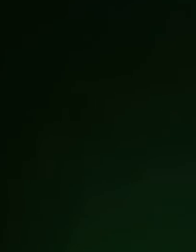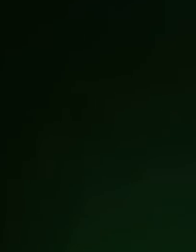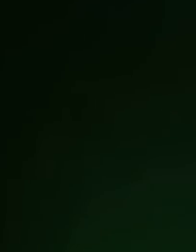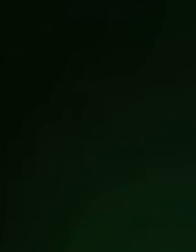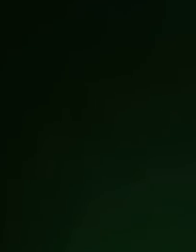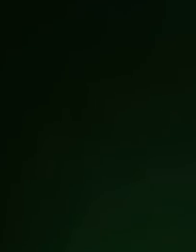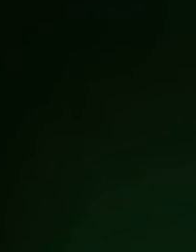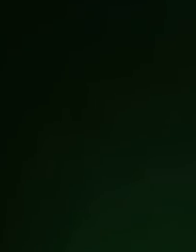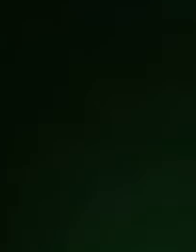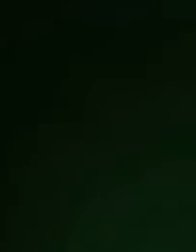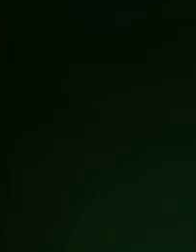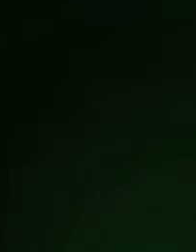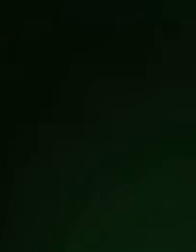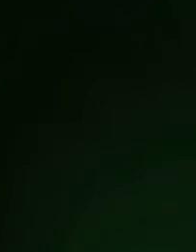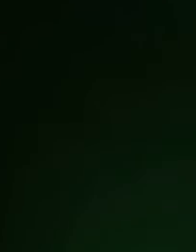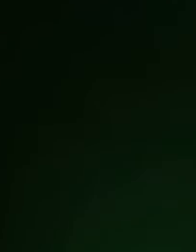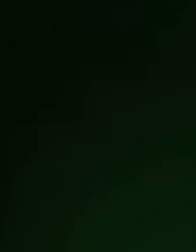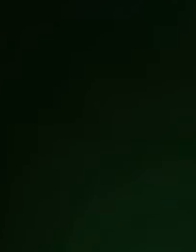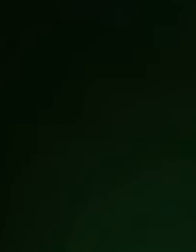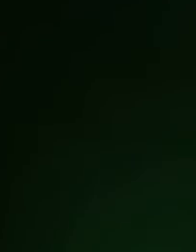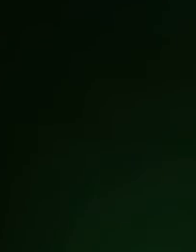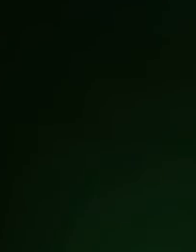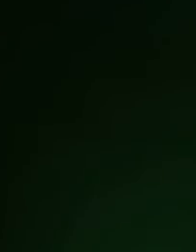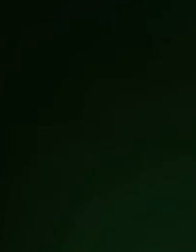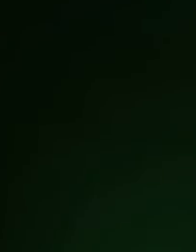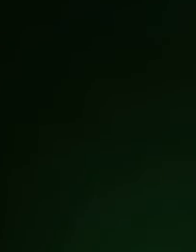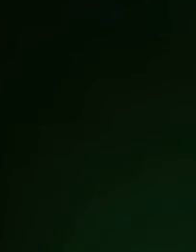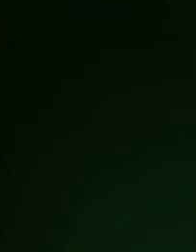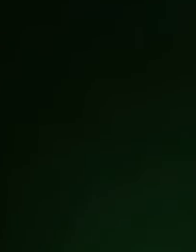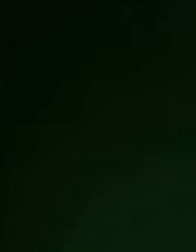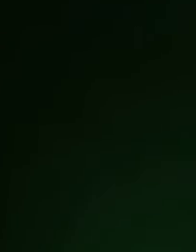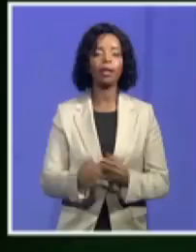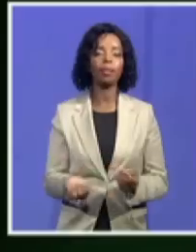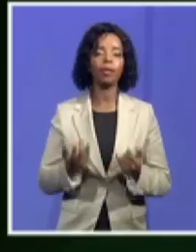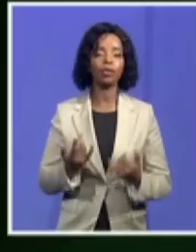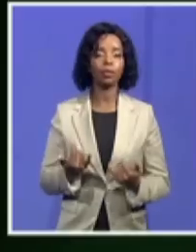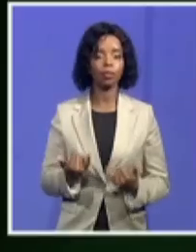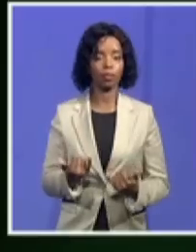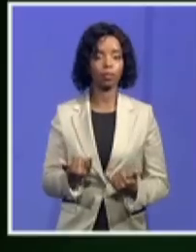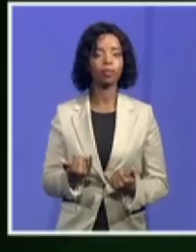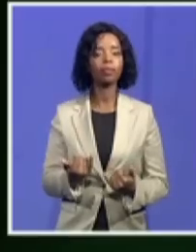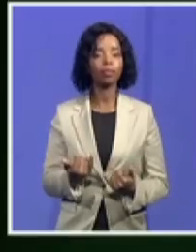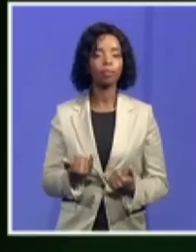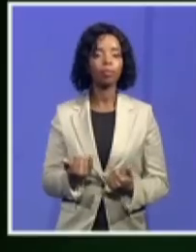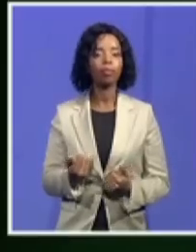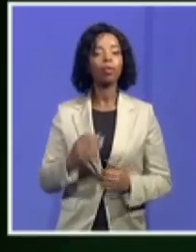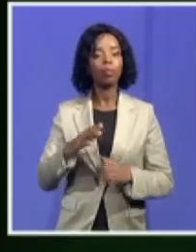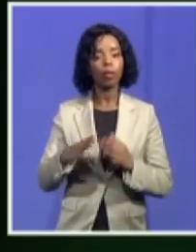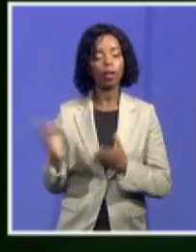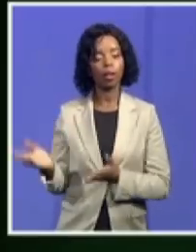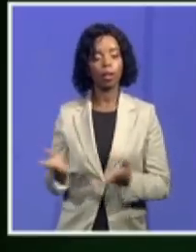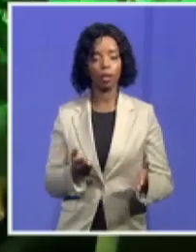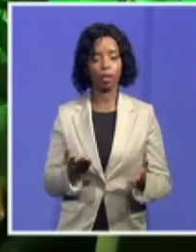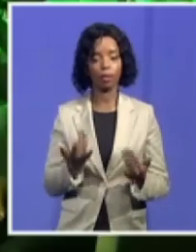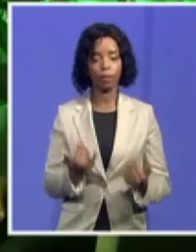and the leader in the country. Comrade President, we are asking you to take the stage.